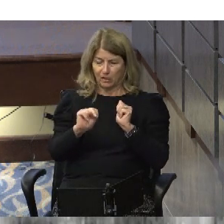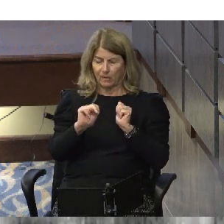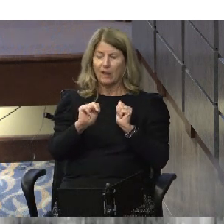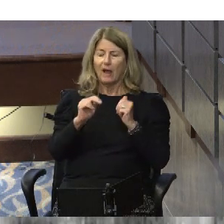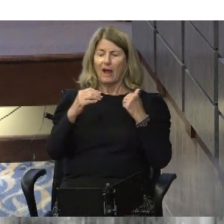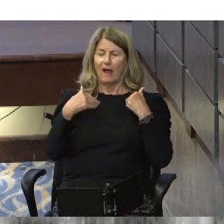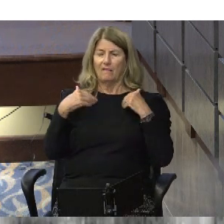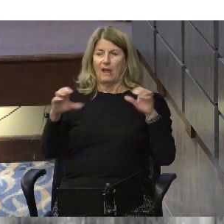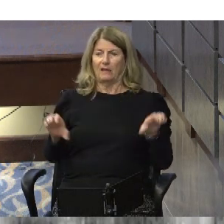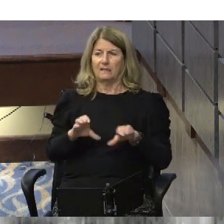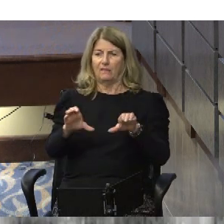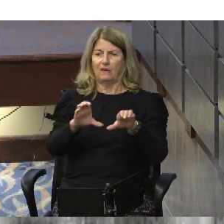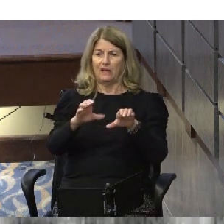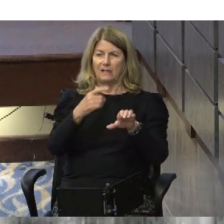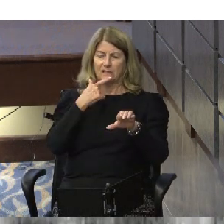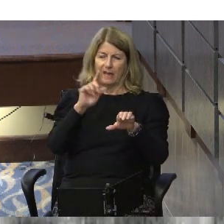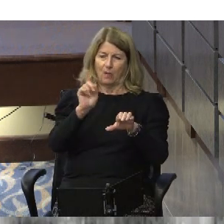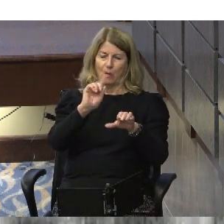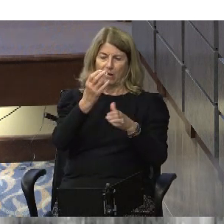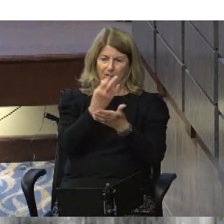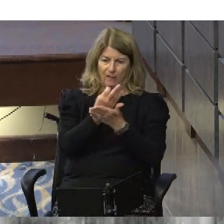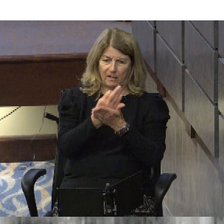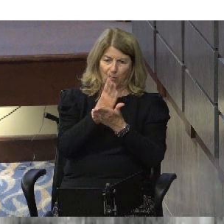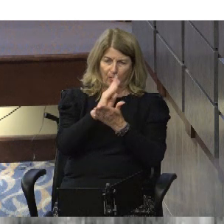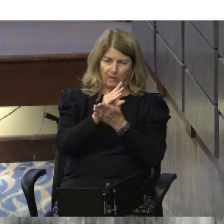basically designate what the funding would be spent on,